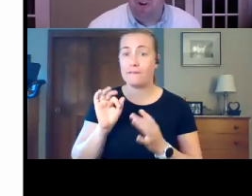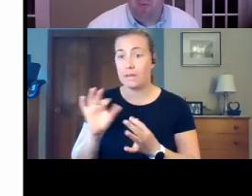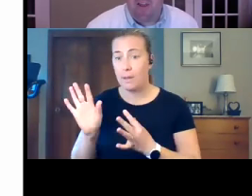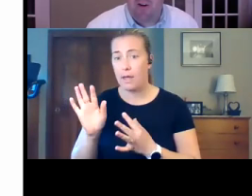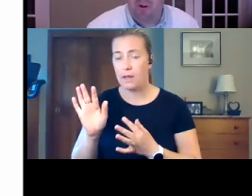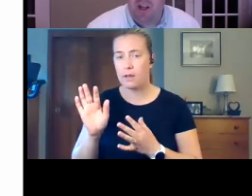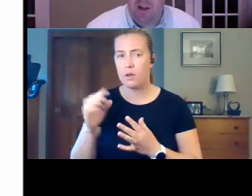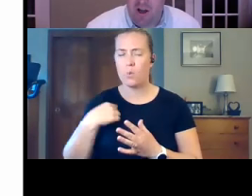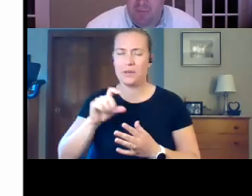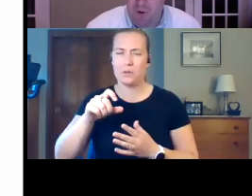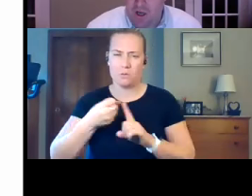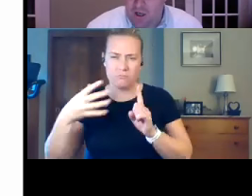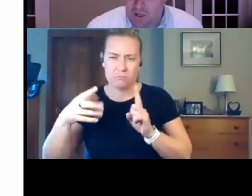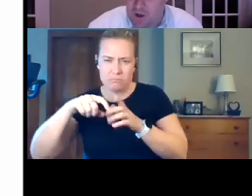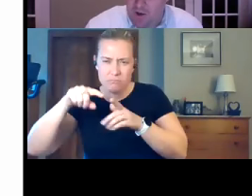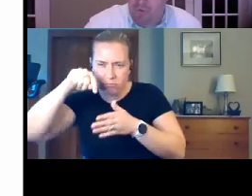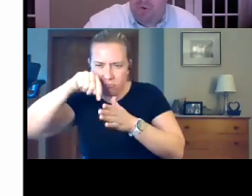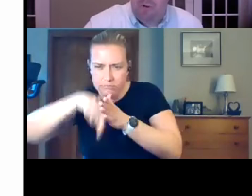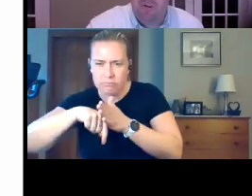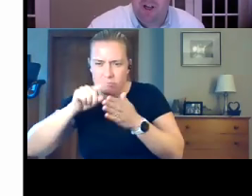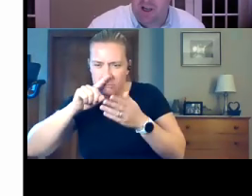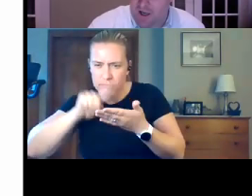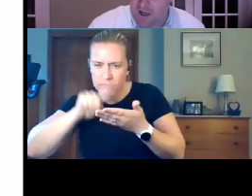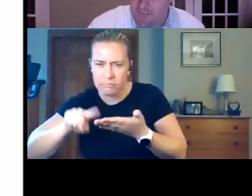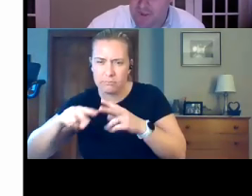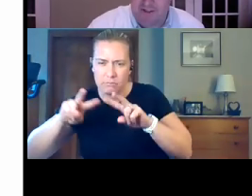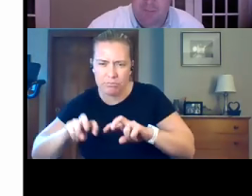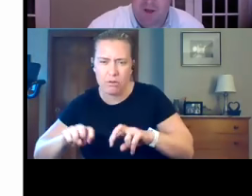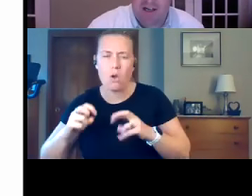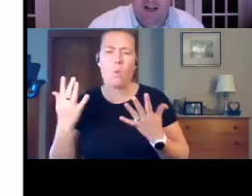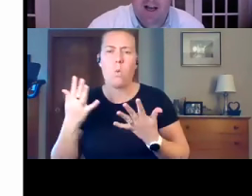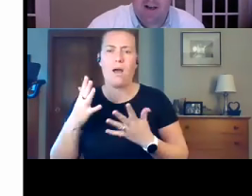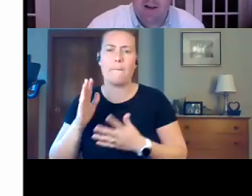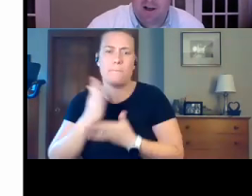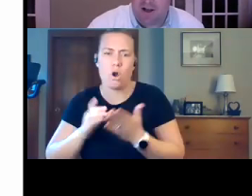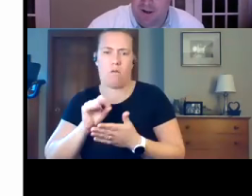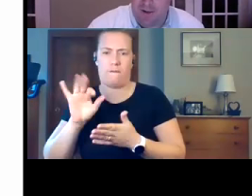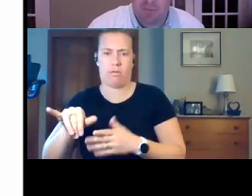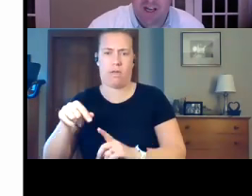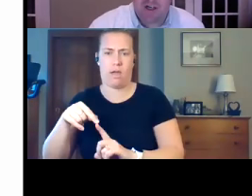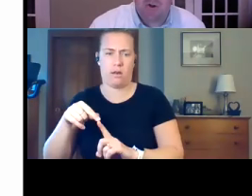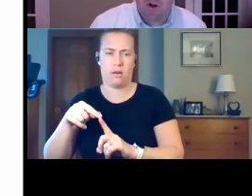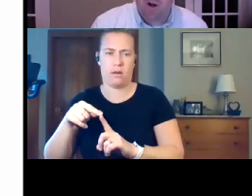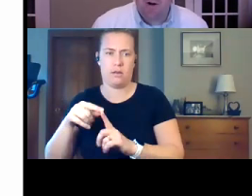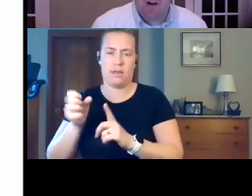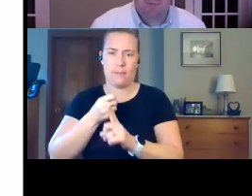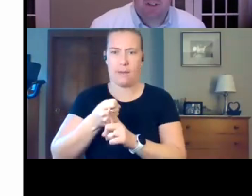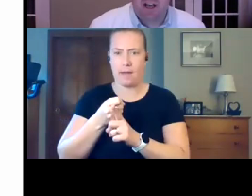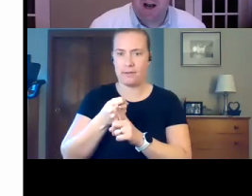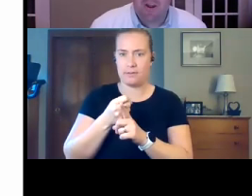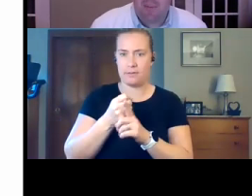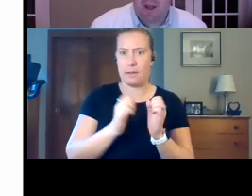and feedback that really improve its impact on implementation